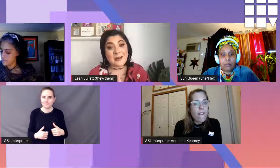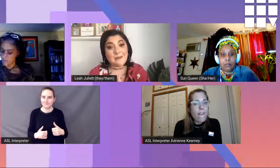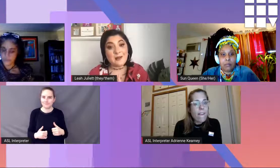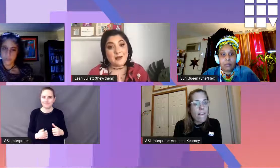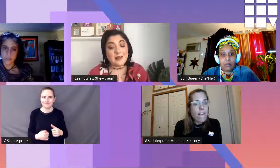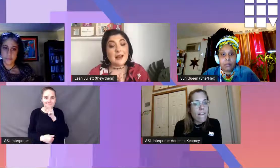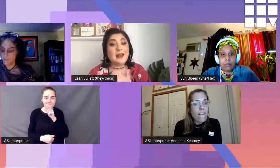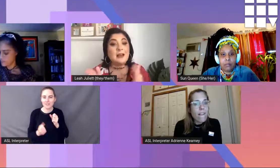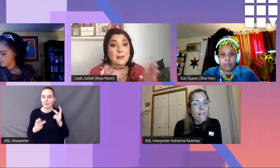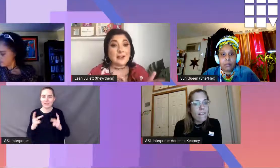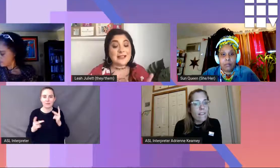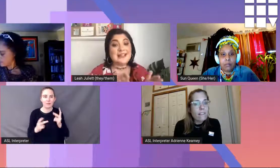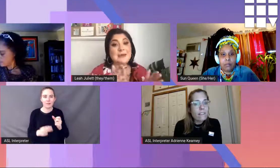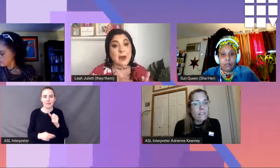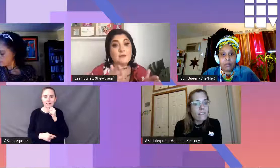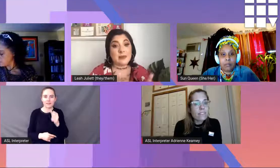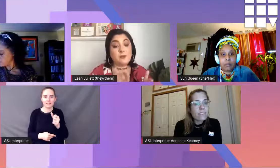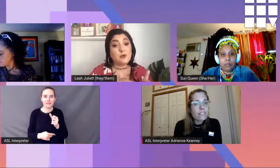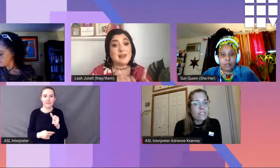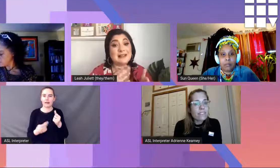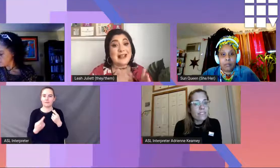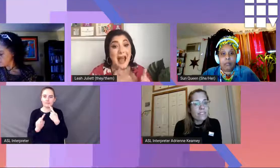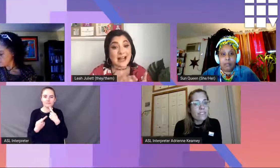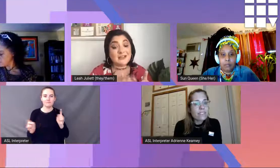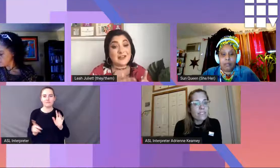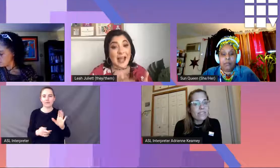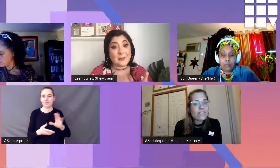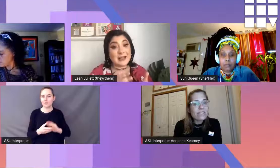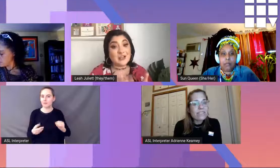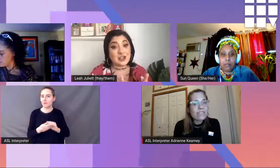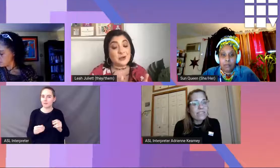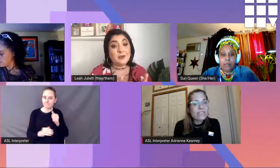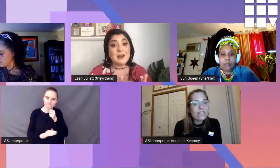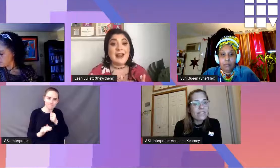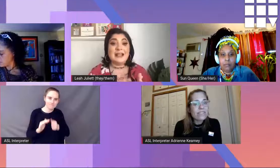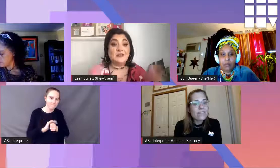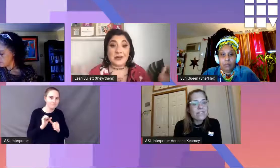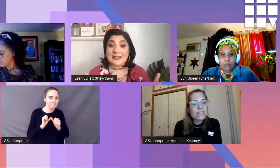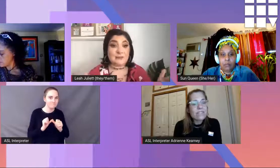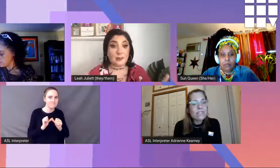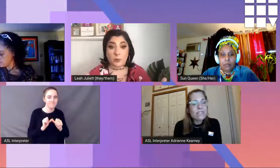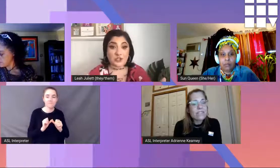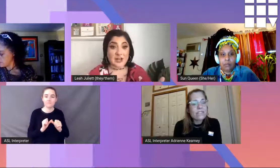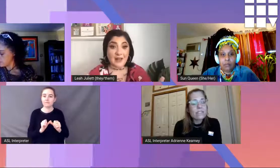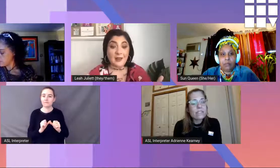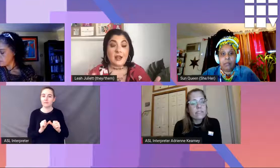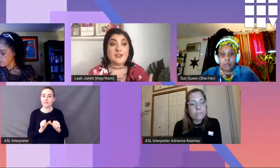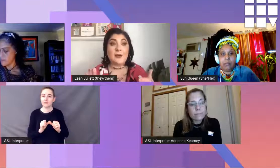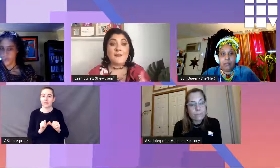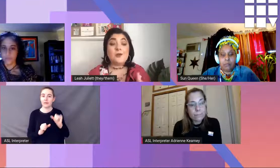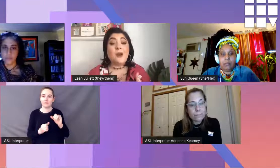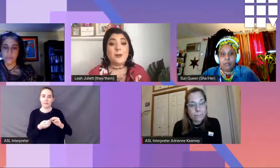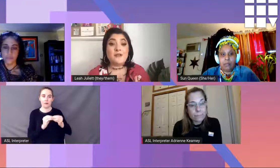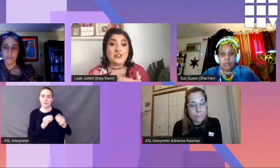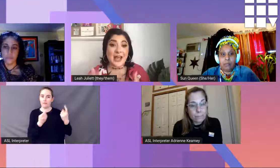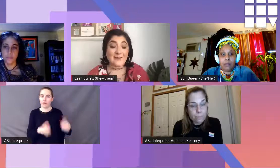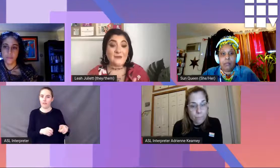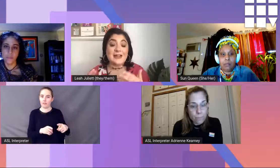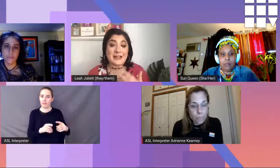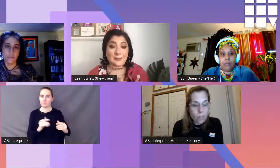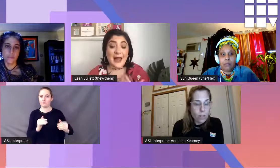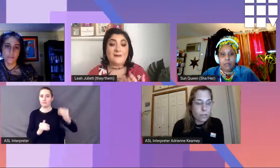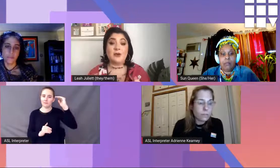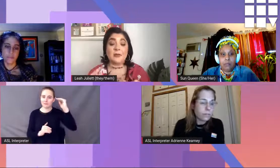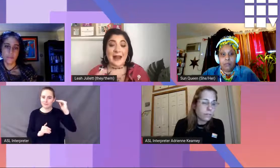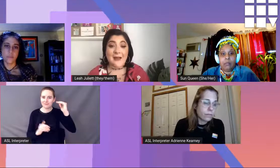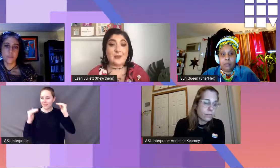happened to them in comparison to the amount of people who this is actively happening to is very disproportionate. So if you are privileged to have a